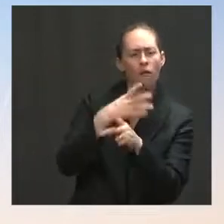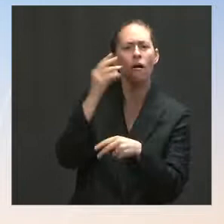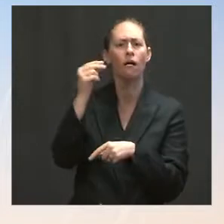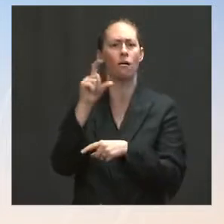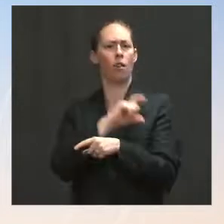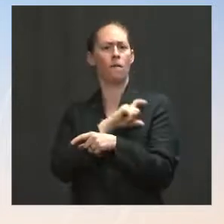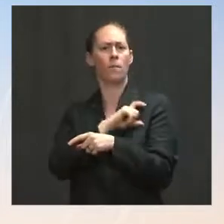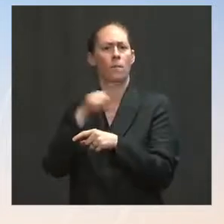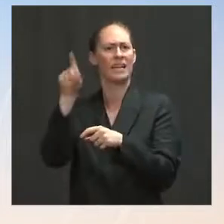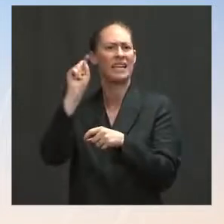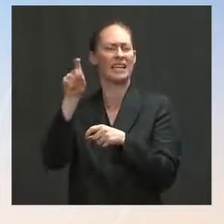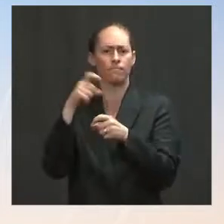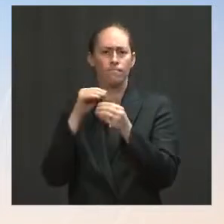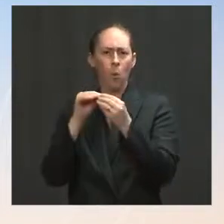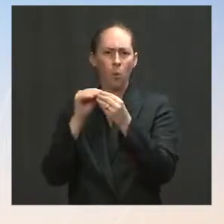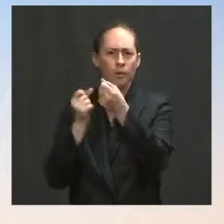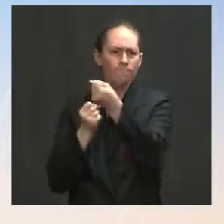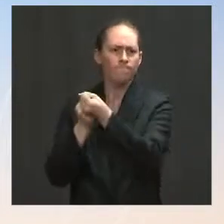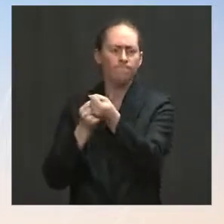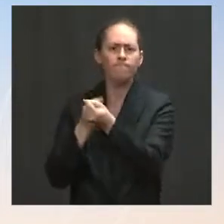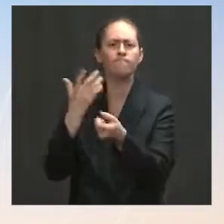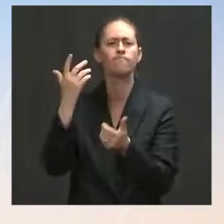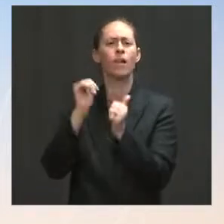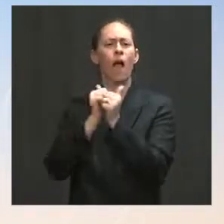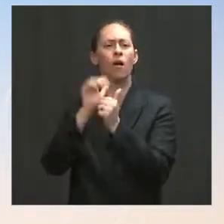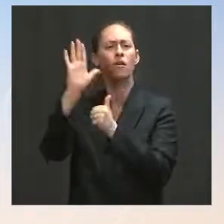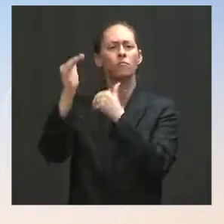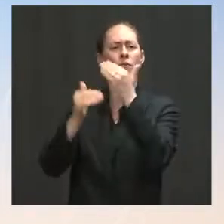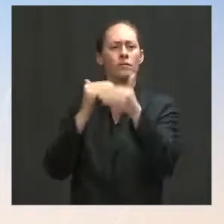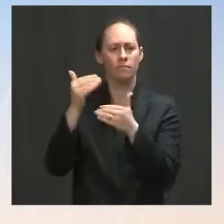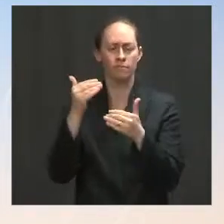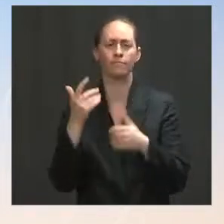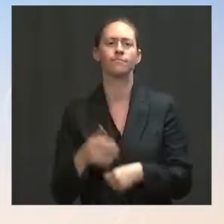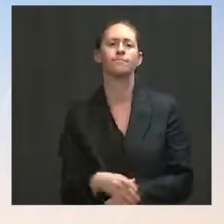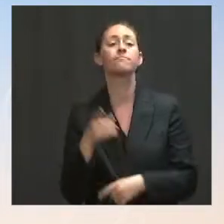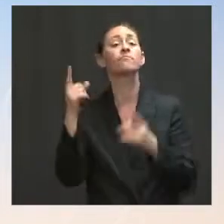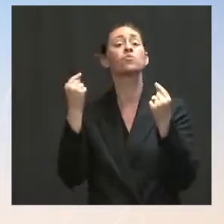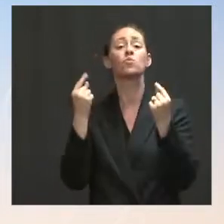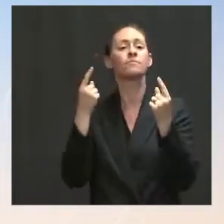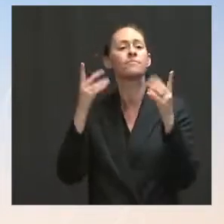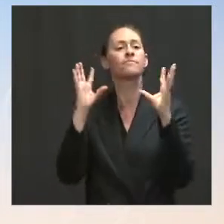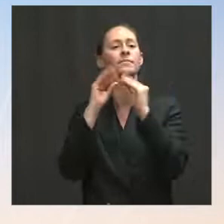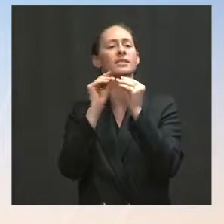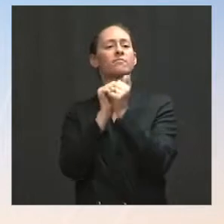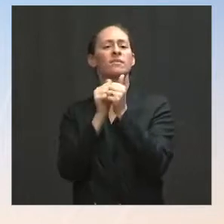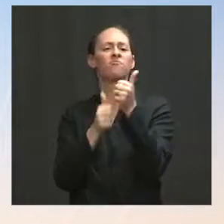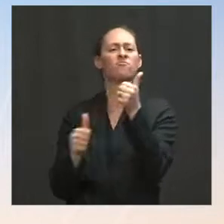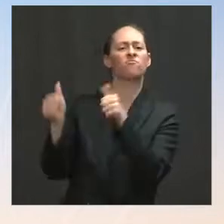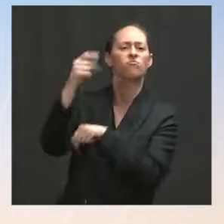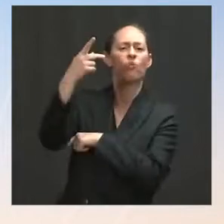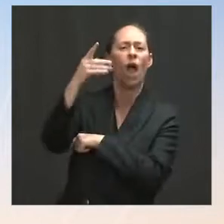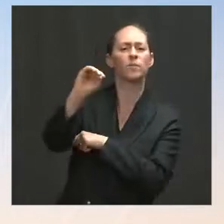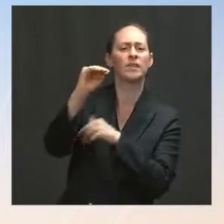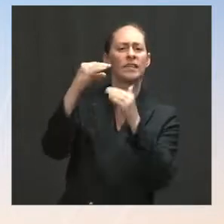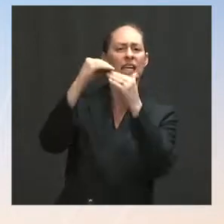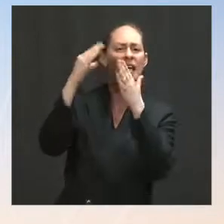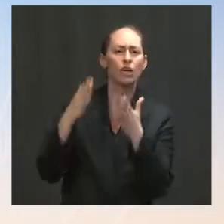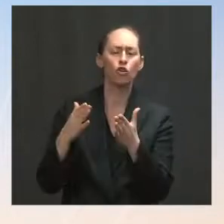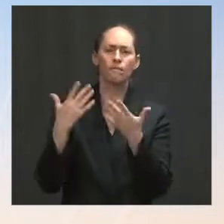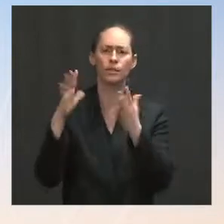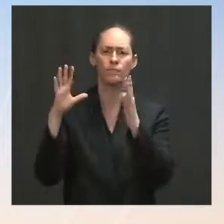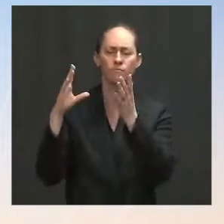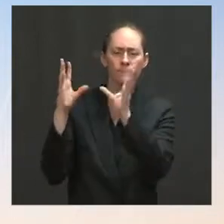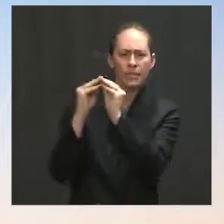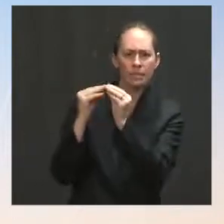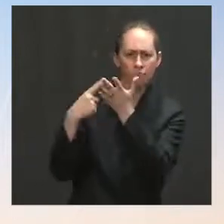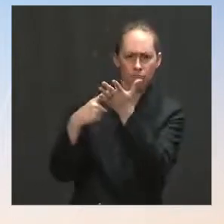enforcement process, I should say, on the ground. They met with both the acting prime minister and prime minister designate as both of those